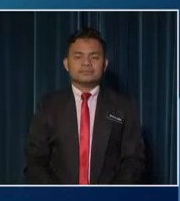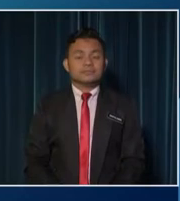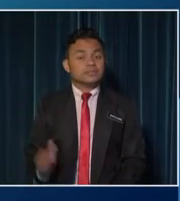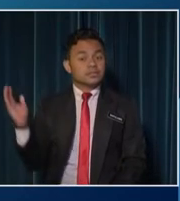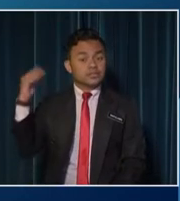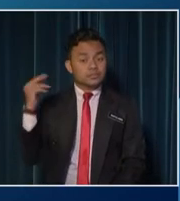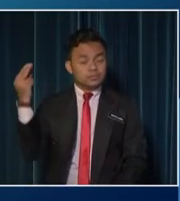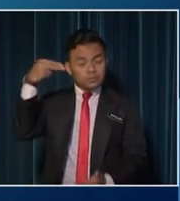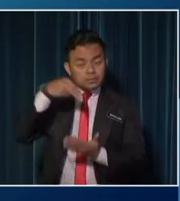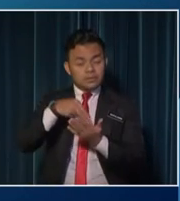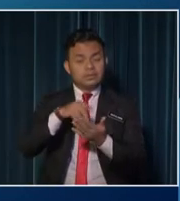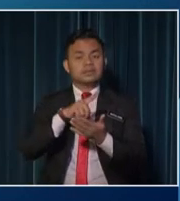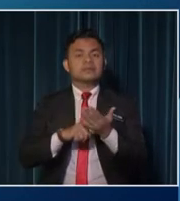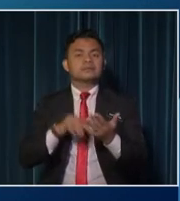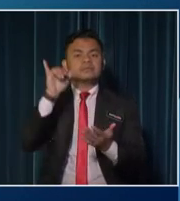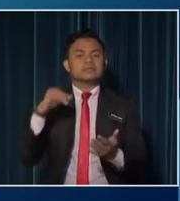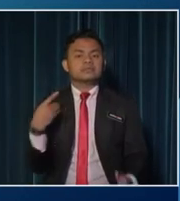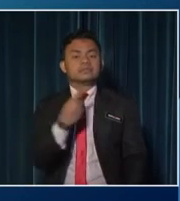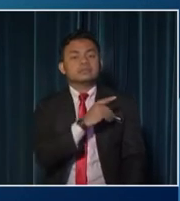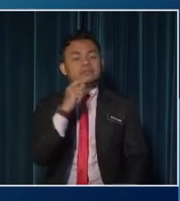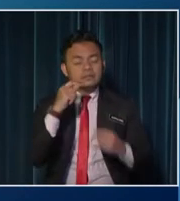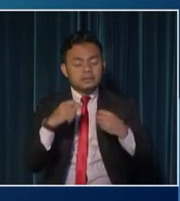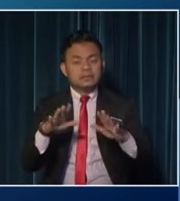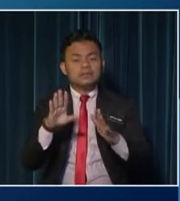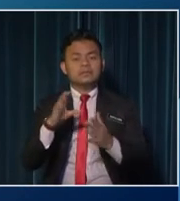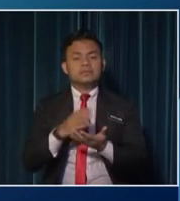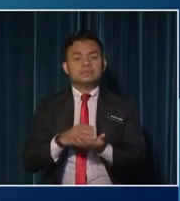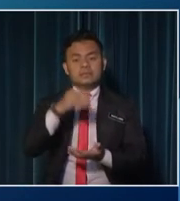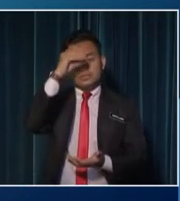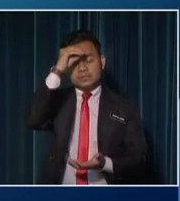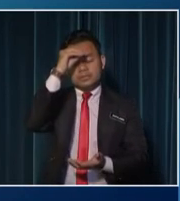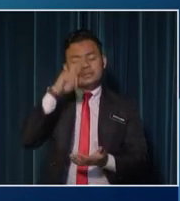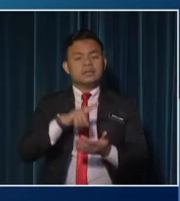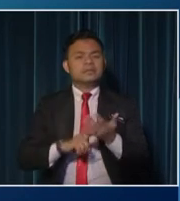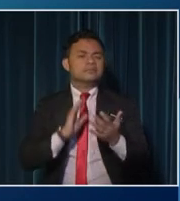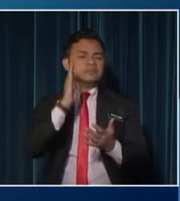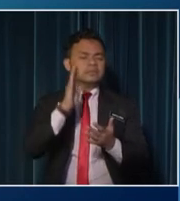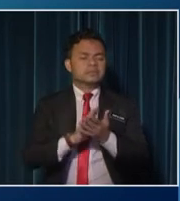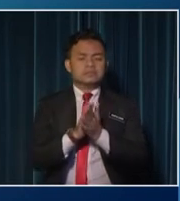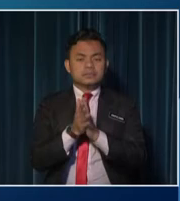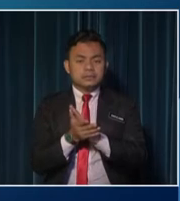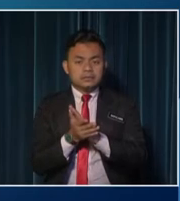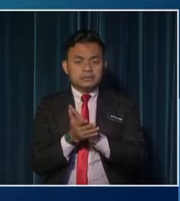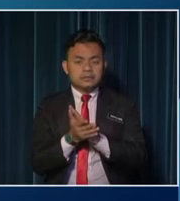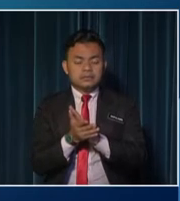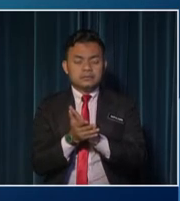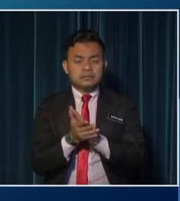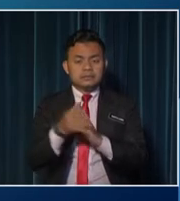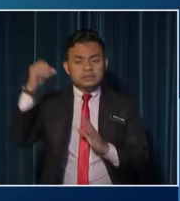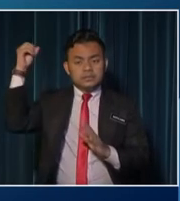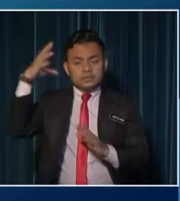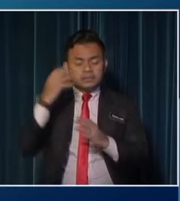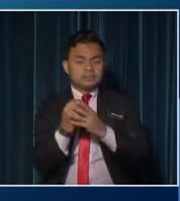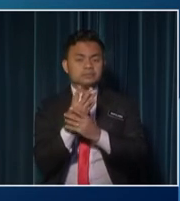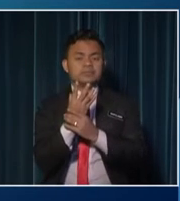Let's recall what you have learned. What will happen to the brightness of the bulb if the complete